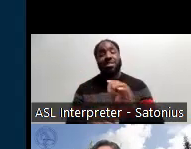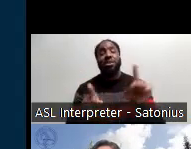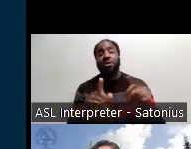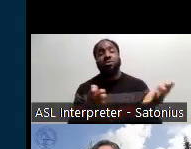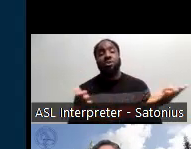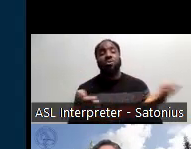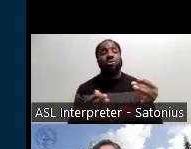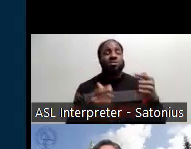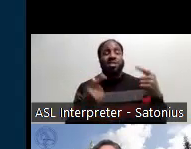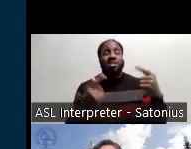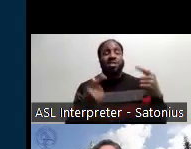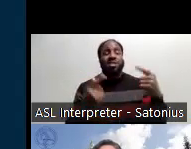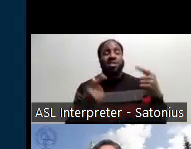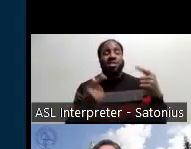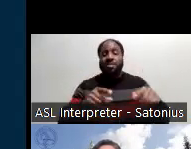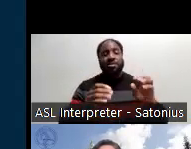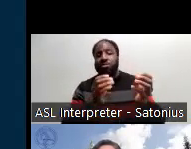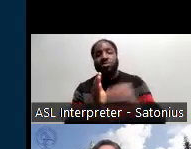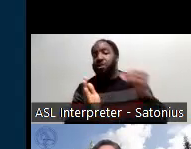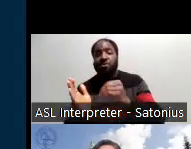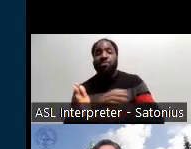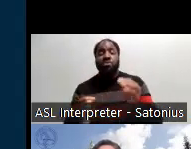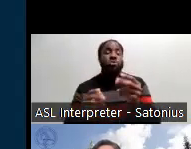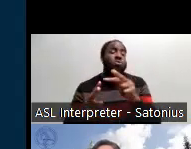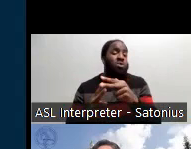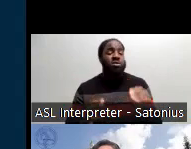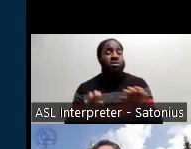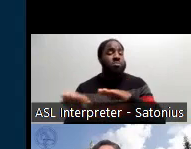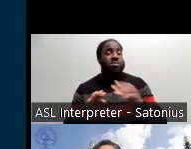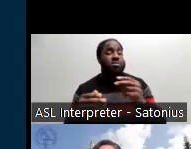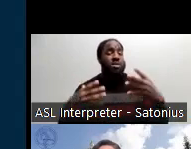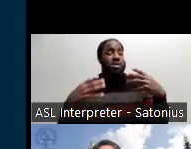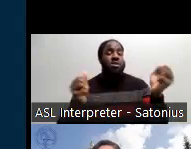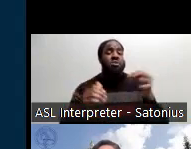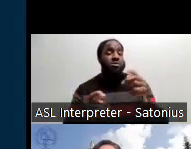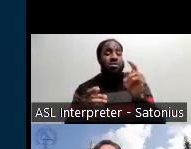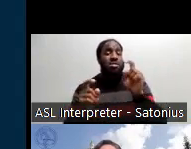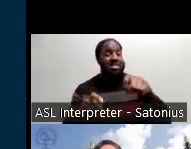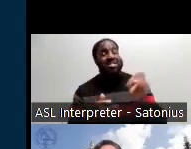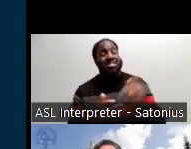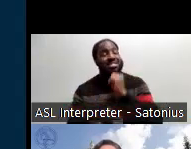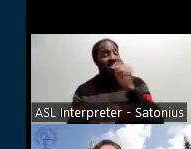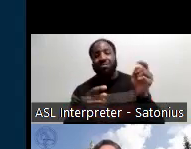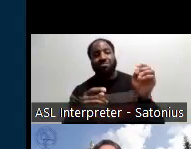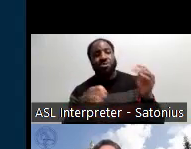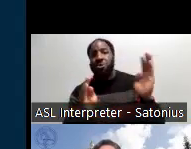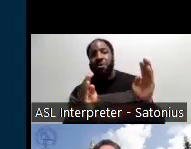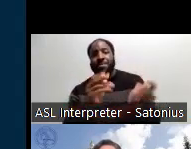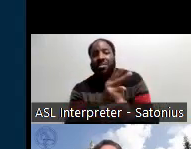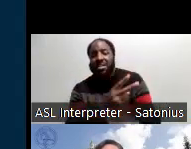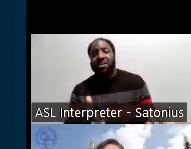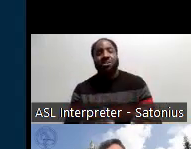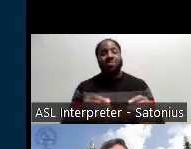too common, whether it is behavioral health needs going unmet in a culturally and linguistically appropriate